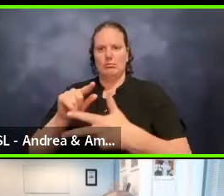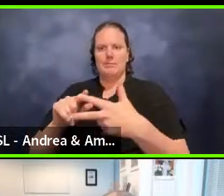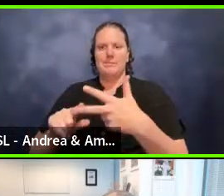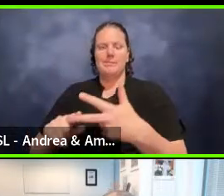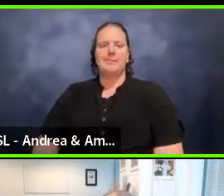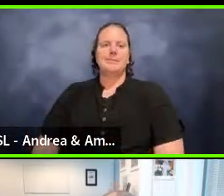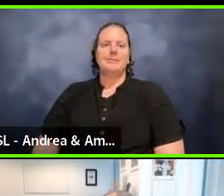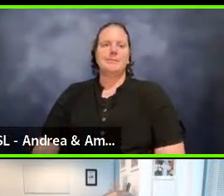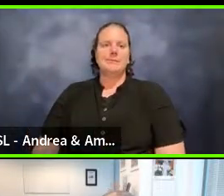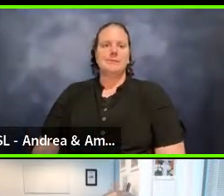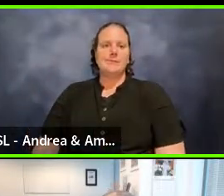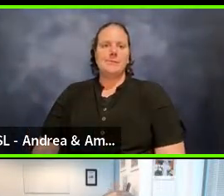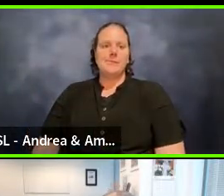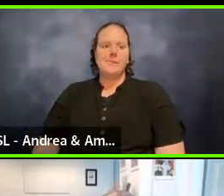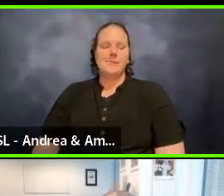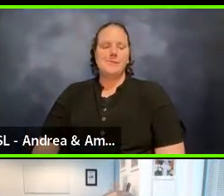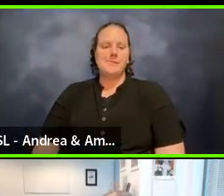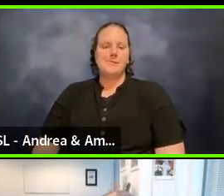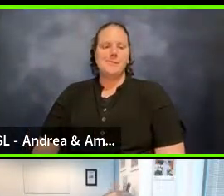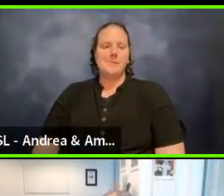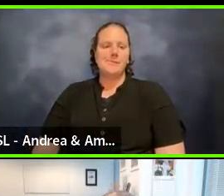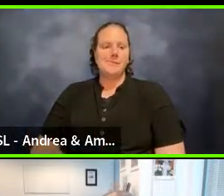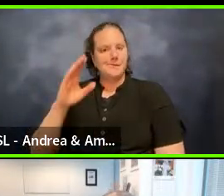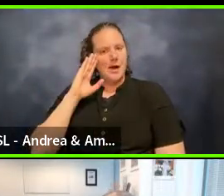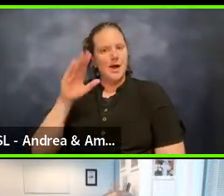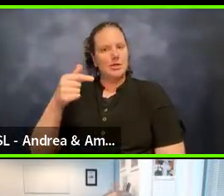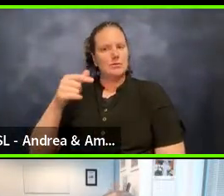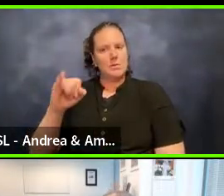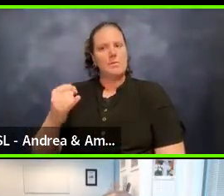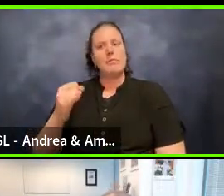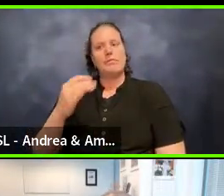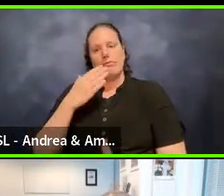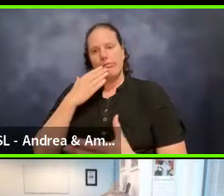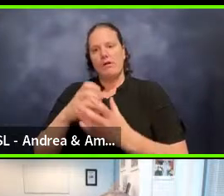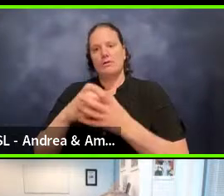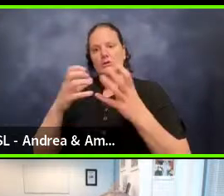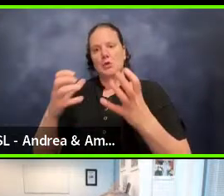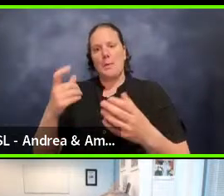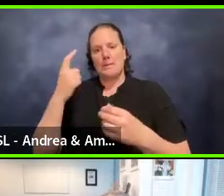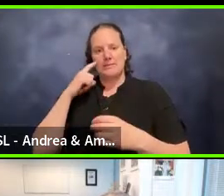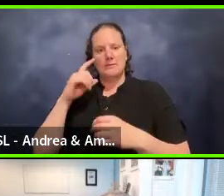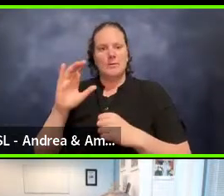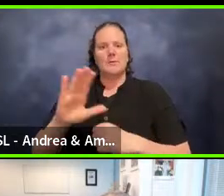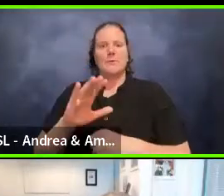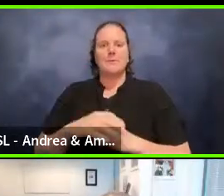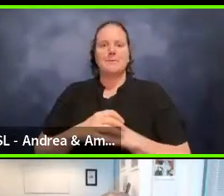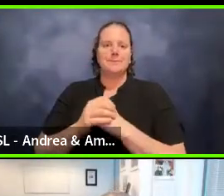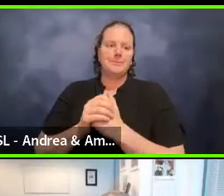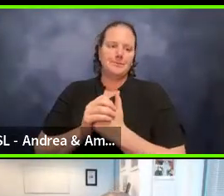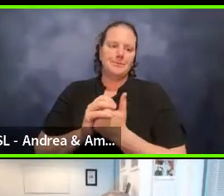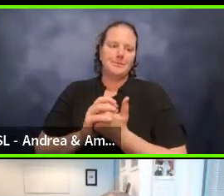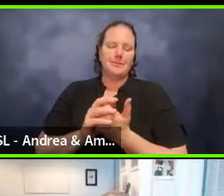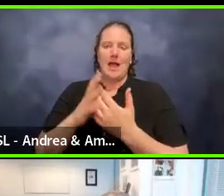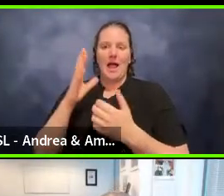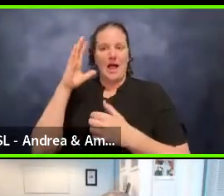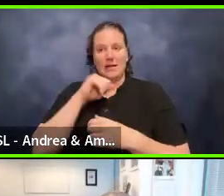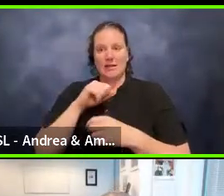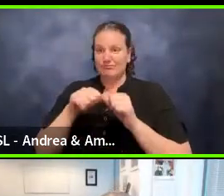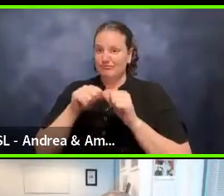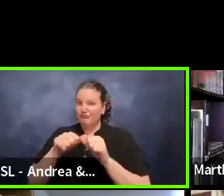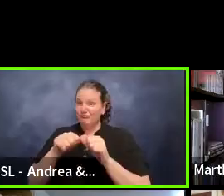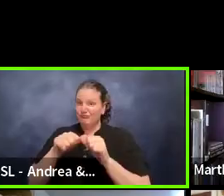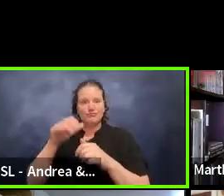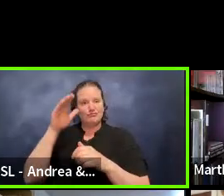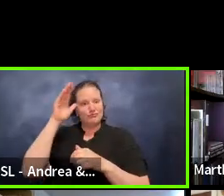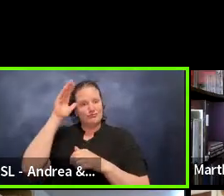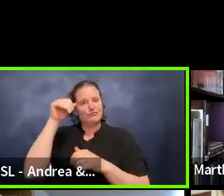All right. Hey, Greg, thank you so much for your, I guess, steadfastness when talking